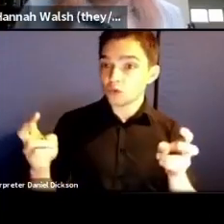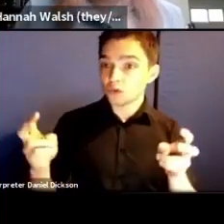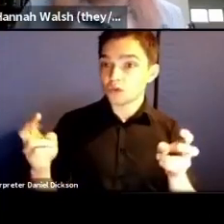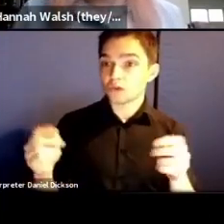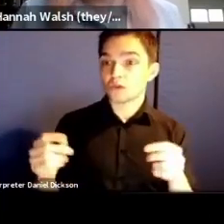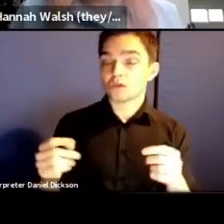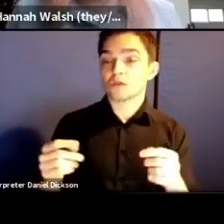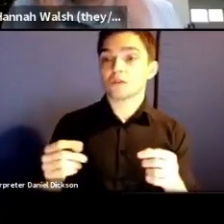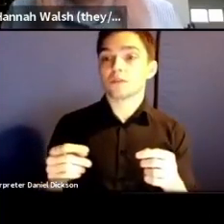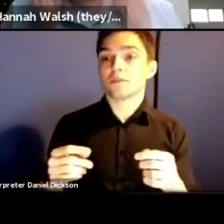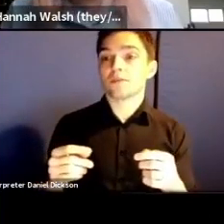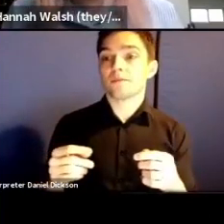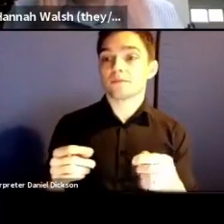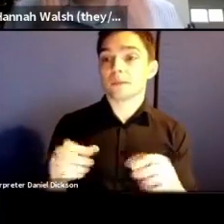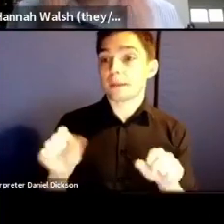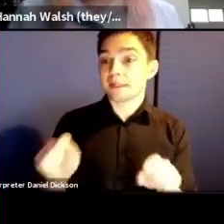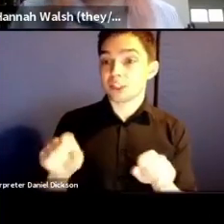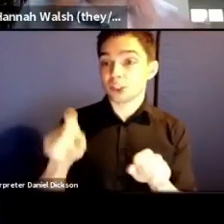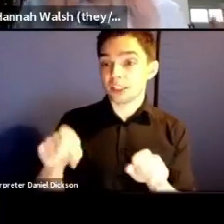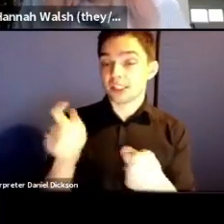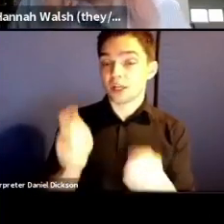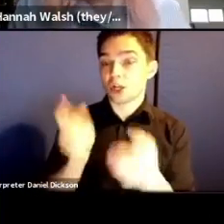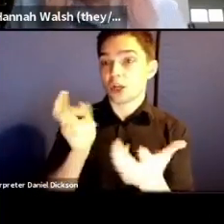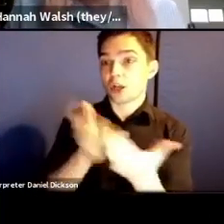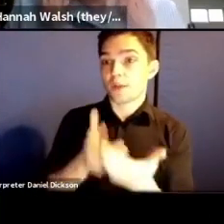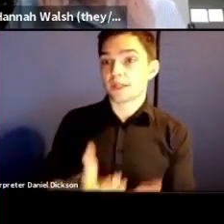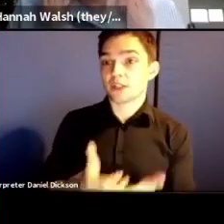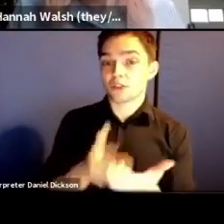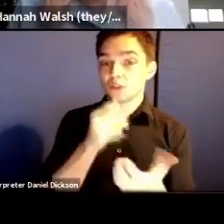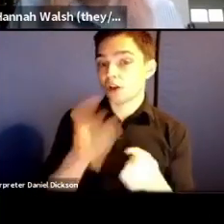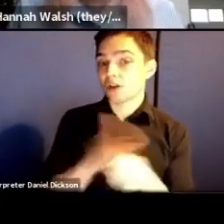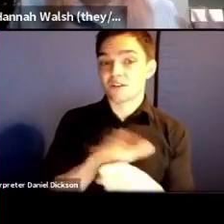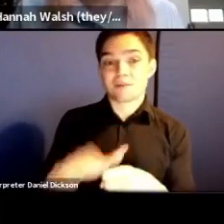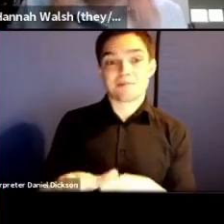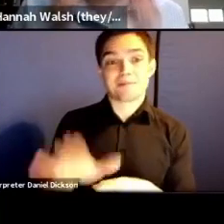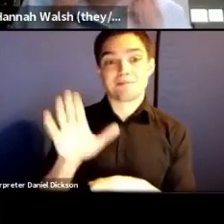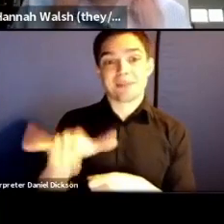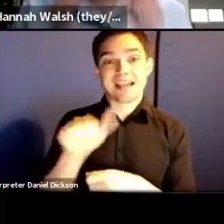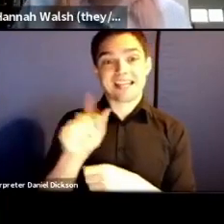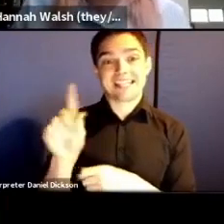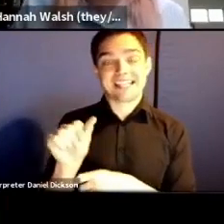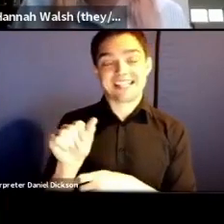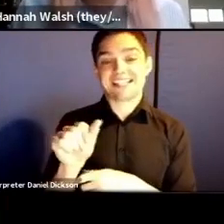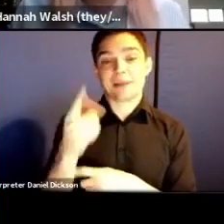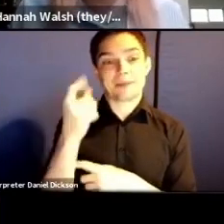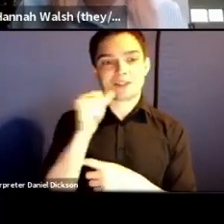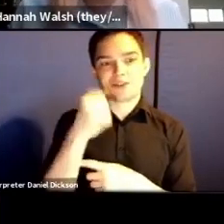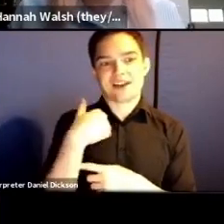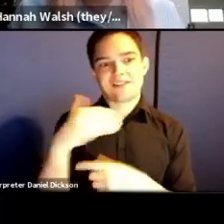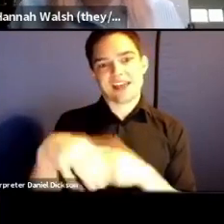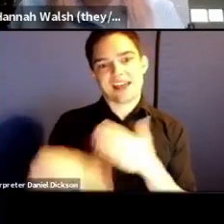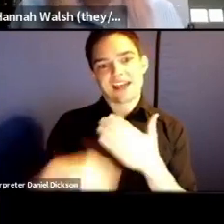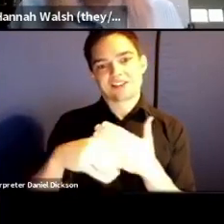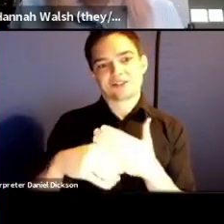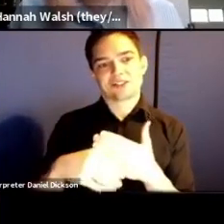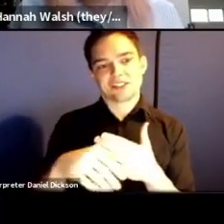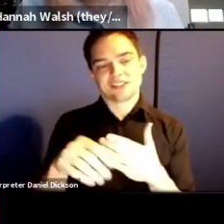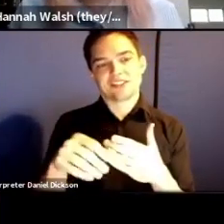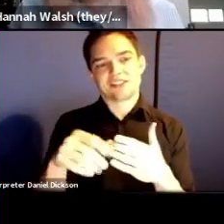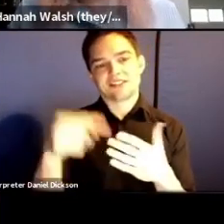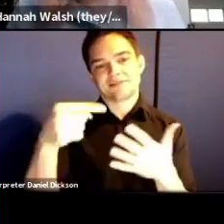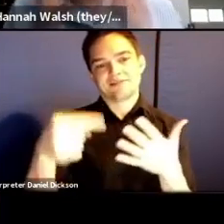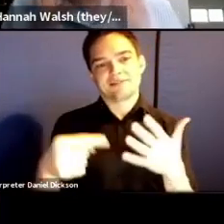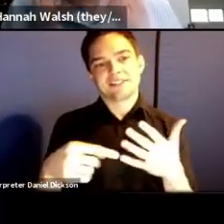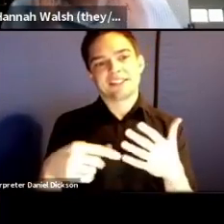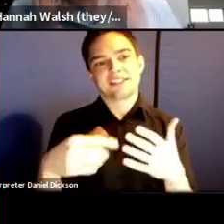and you potentially need accommodations, but you're not covered by the ADA because you don't have this additional underlying condition.